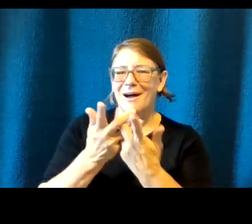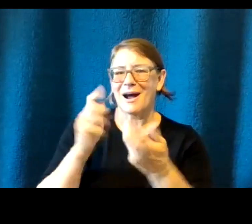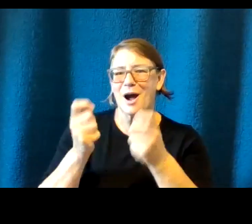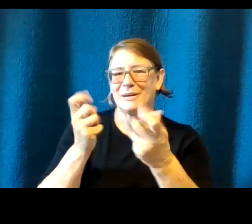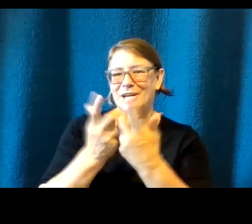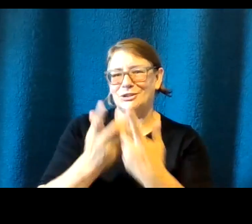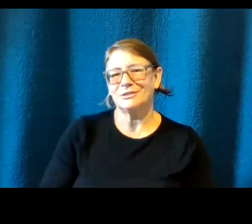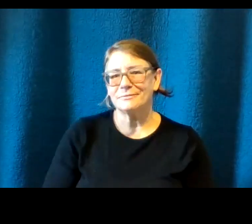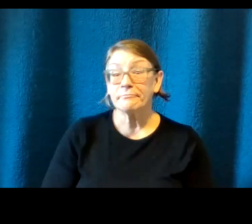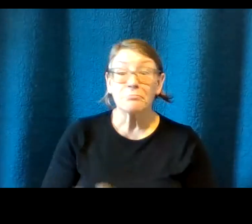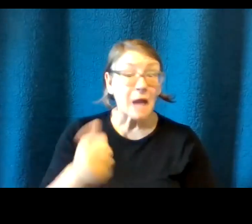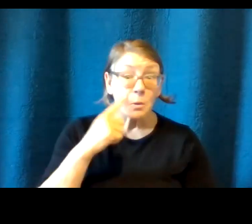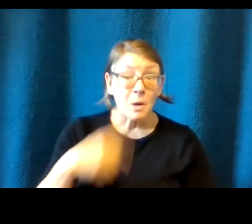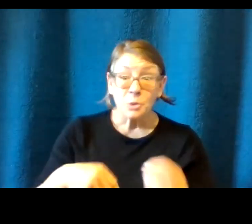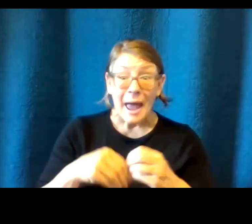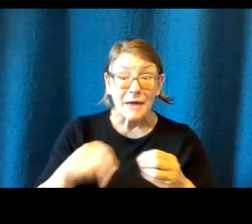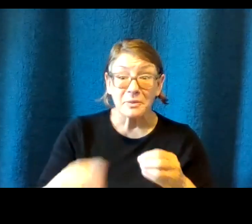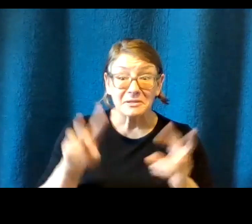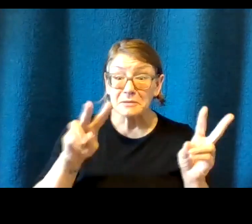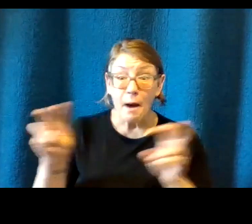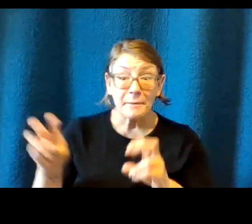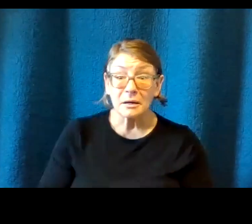add on this topic or thoughts?